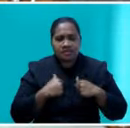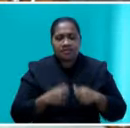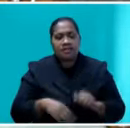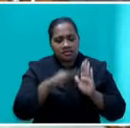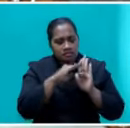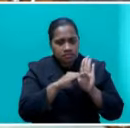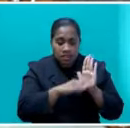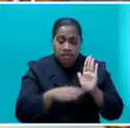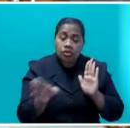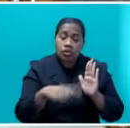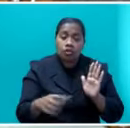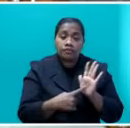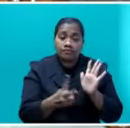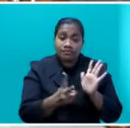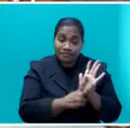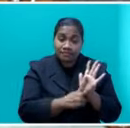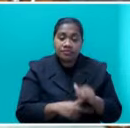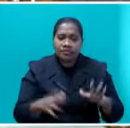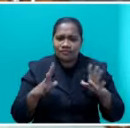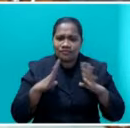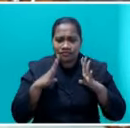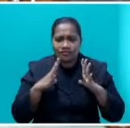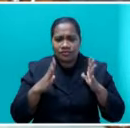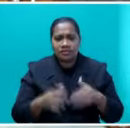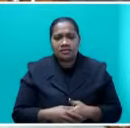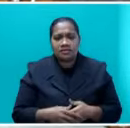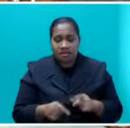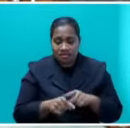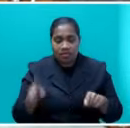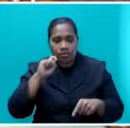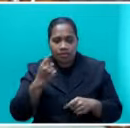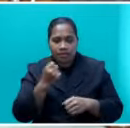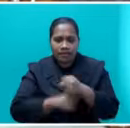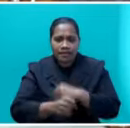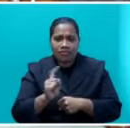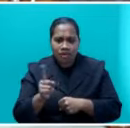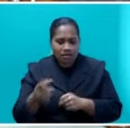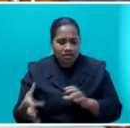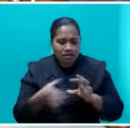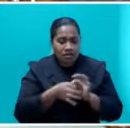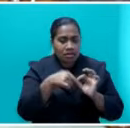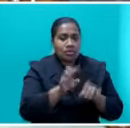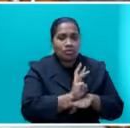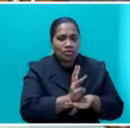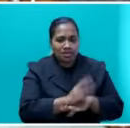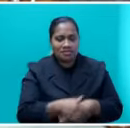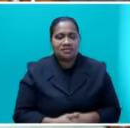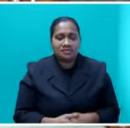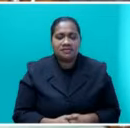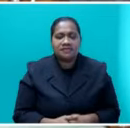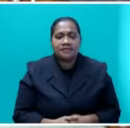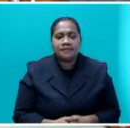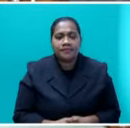broadcasters, free-to-air and pay-per-view, become tenants of the Walesi platform, and Walesi will offer all tenants through the Walesi